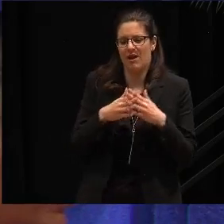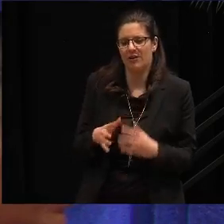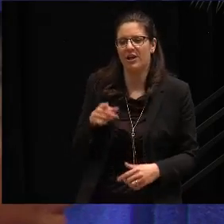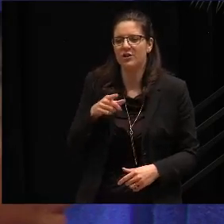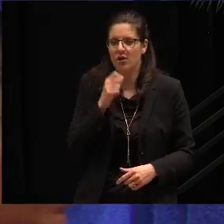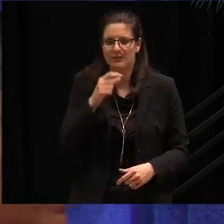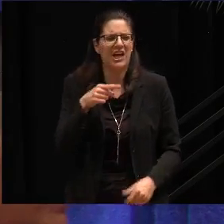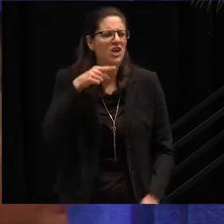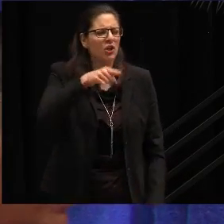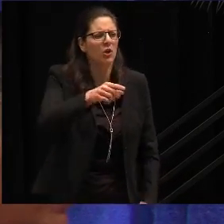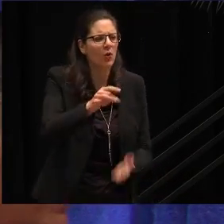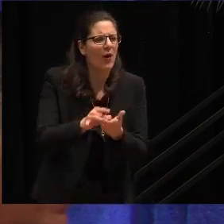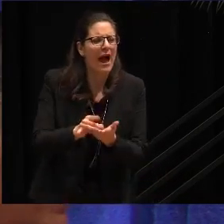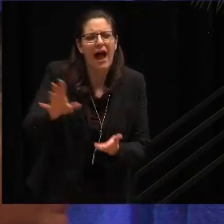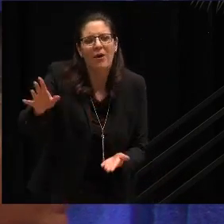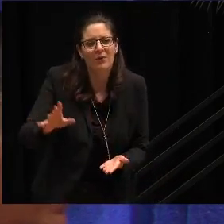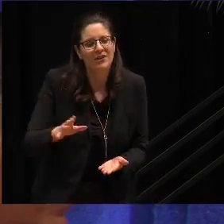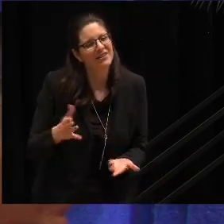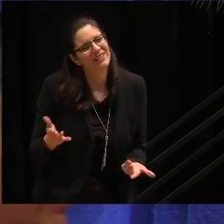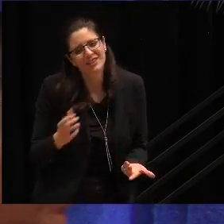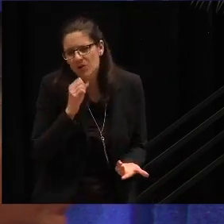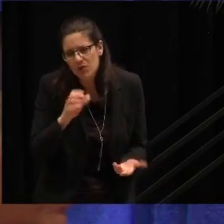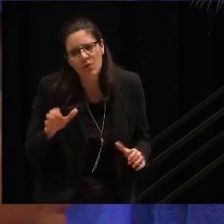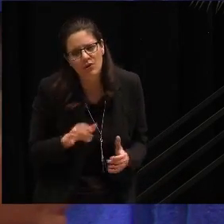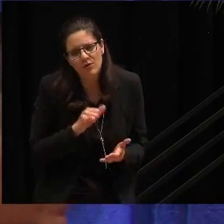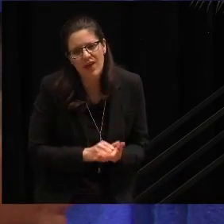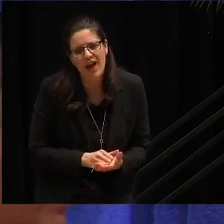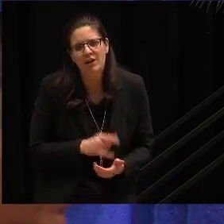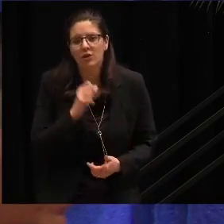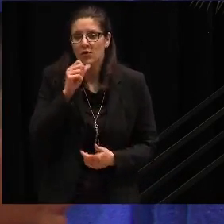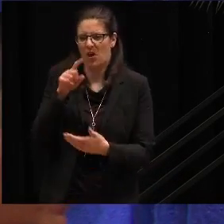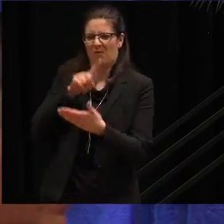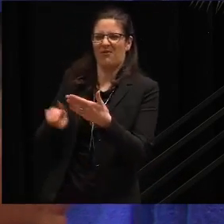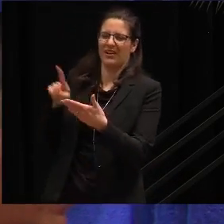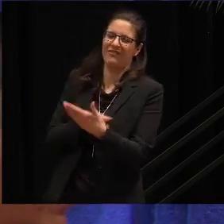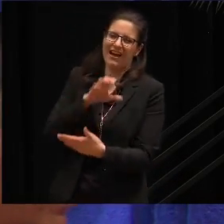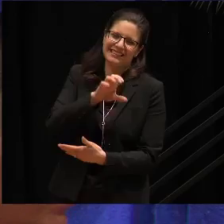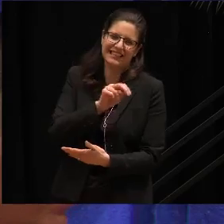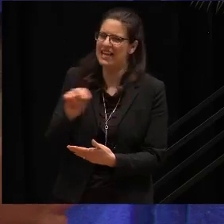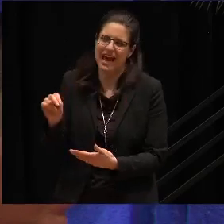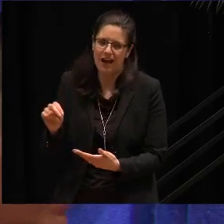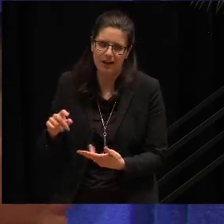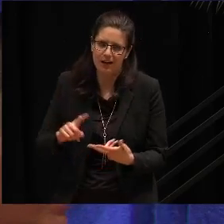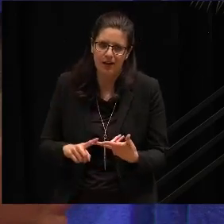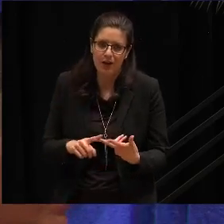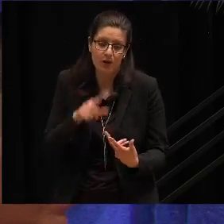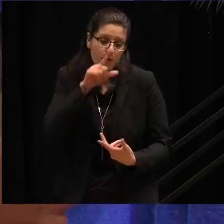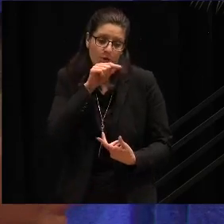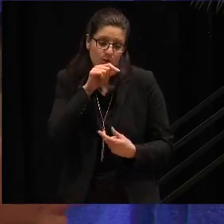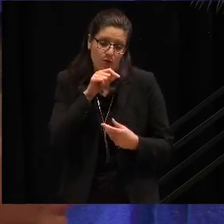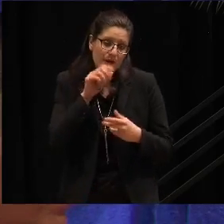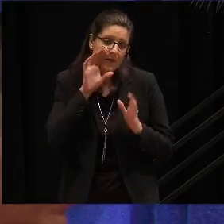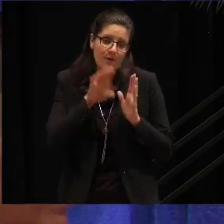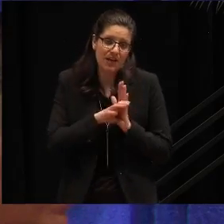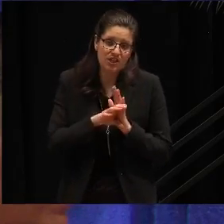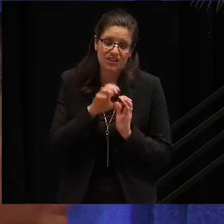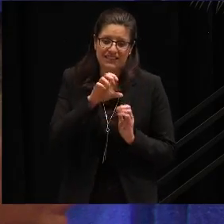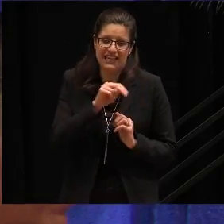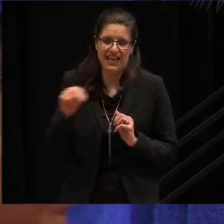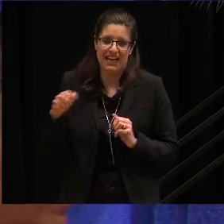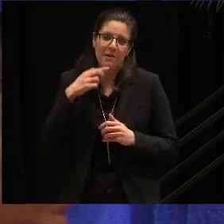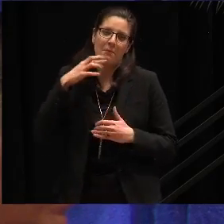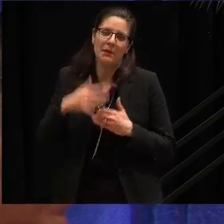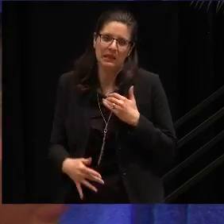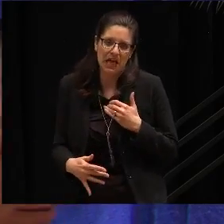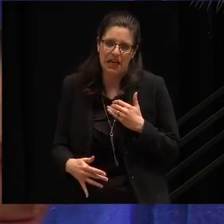you out and kick reporters out. You don't vilify CNN. You don't tweet pictures of, CNN bloody on